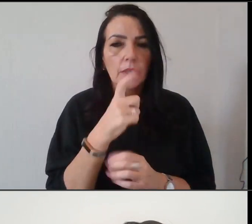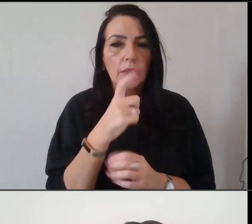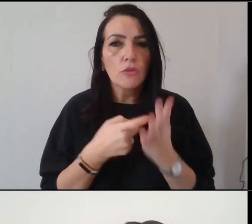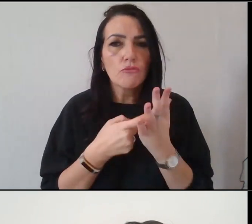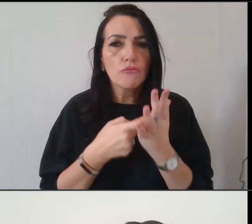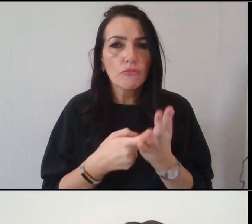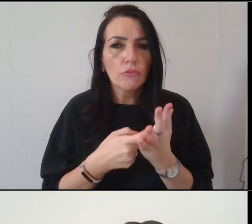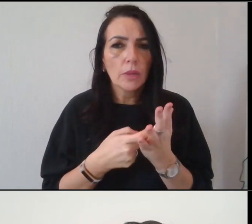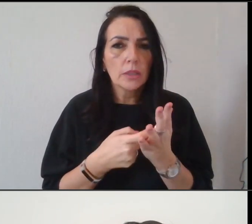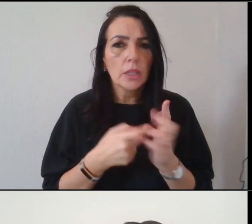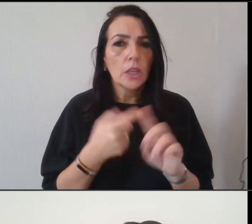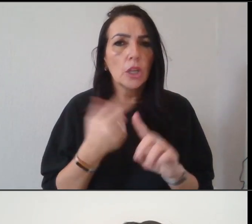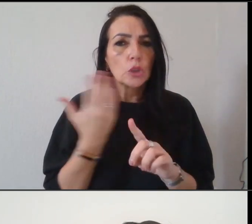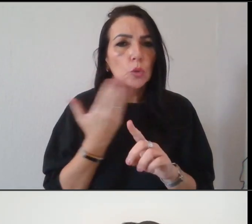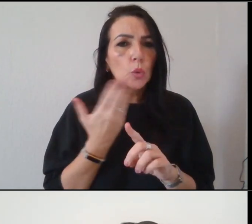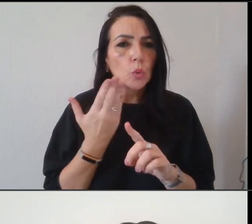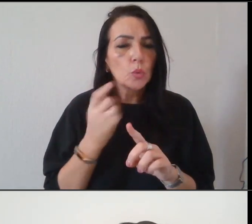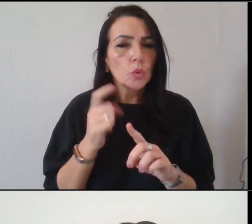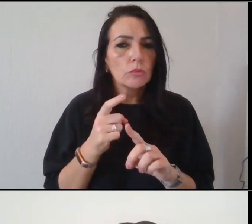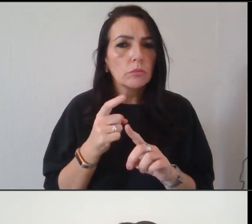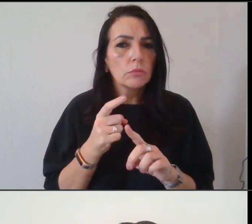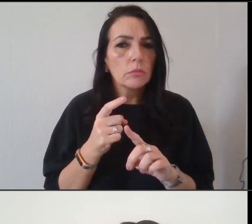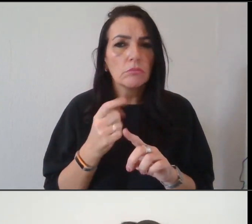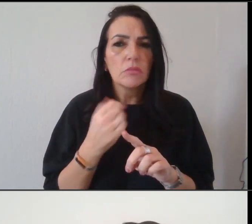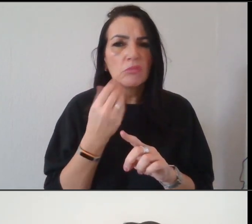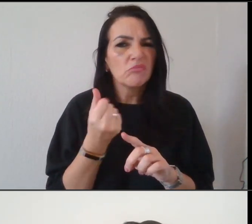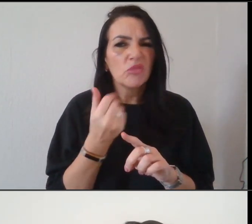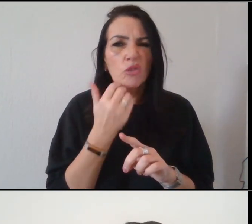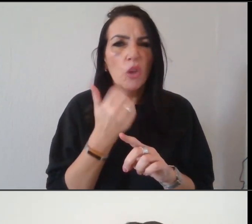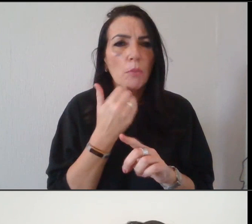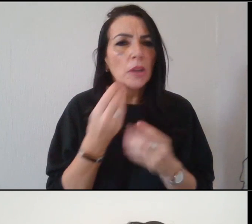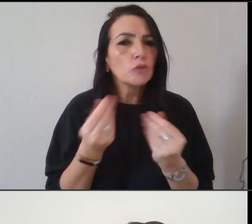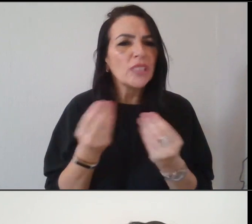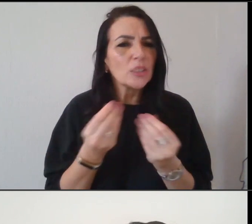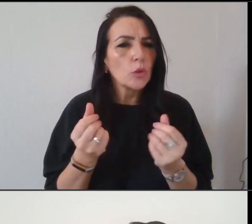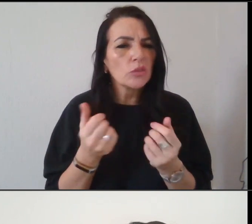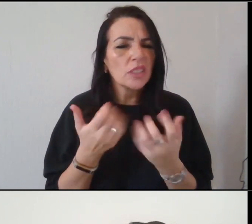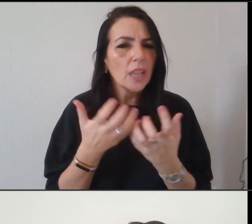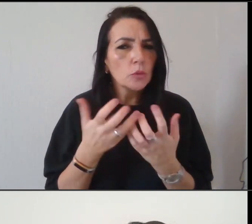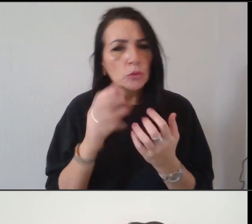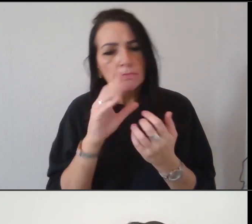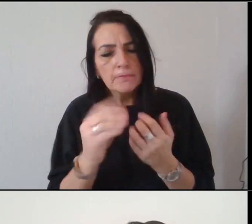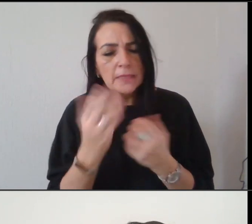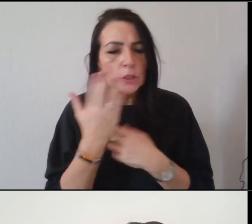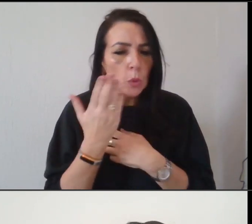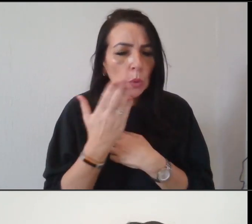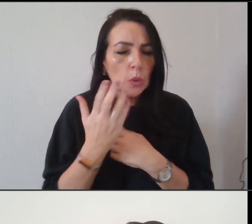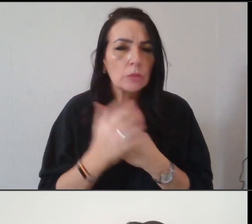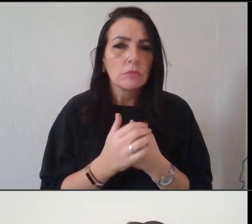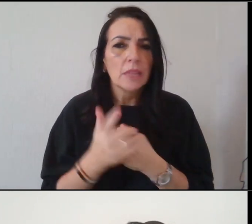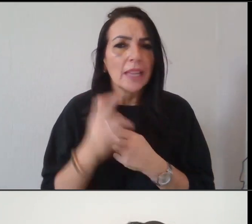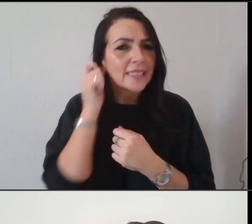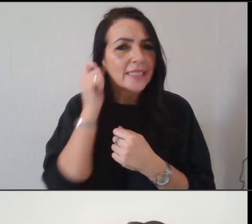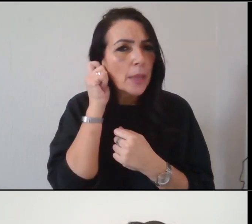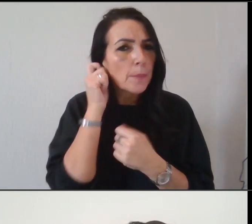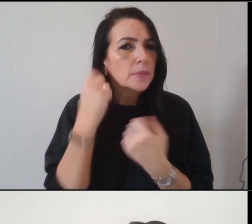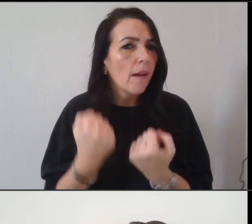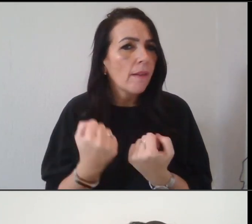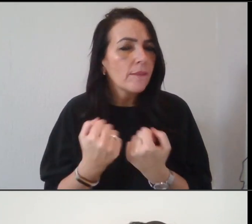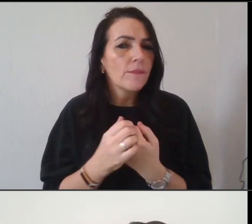schools which don't have large resources. So if there's any tips